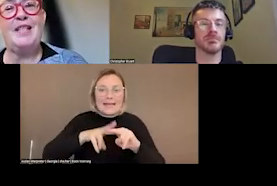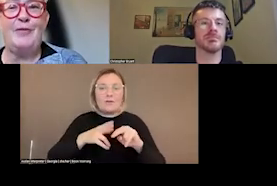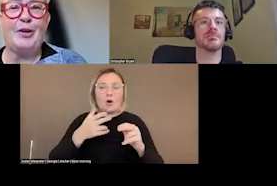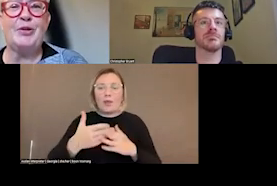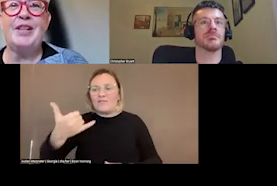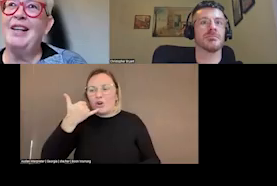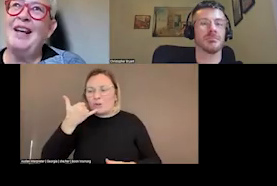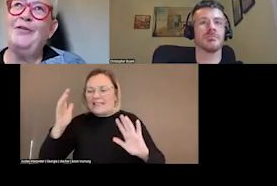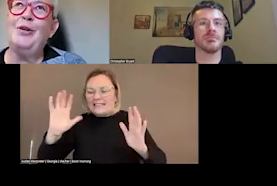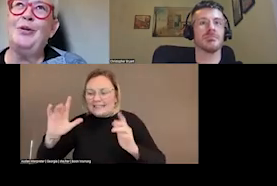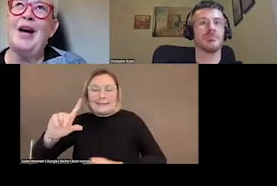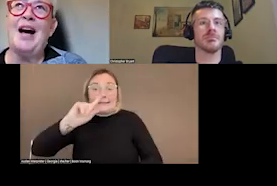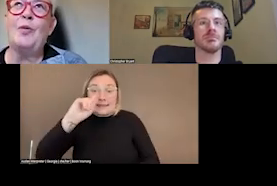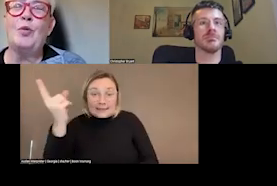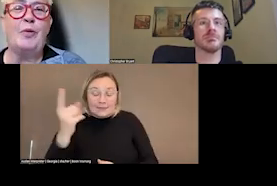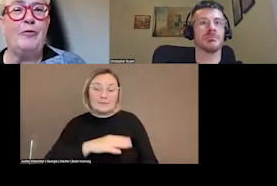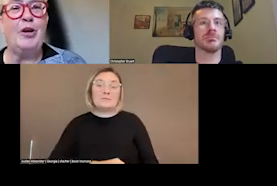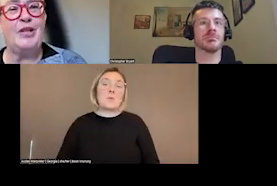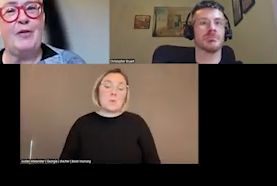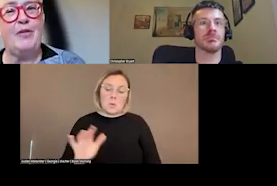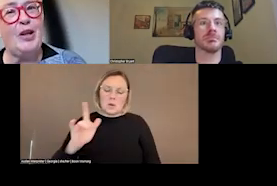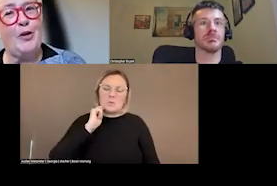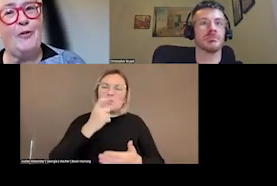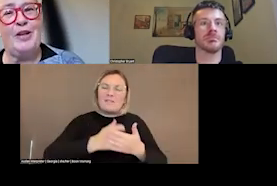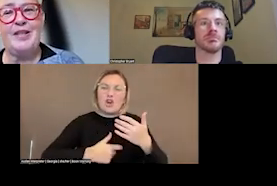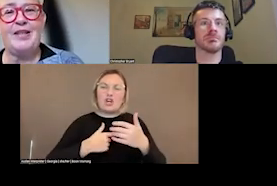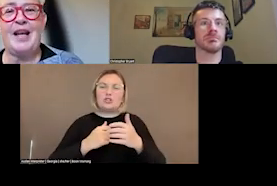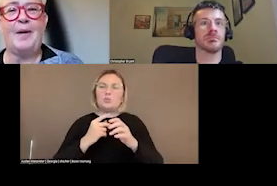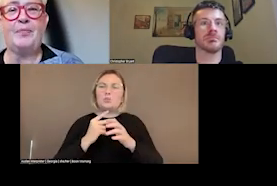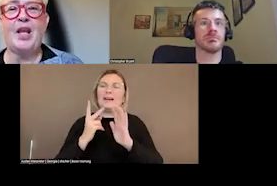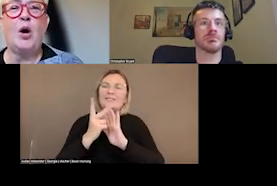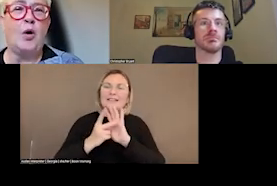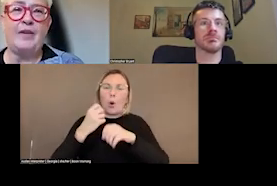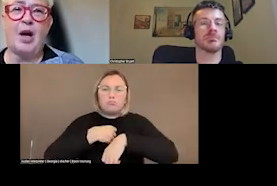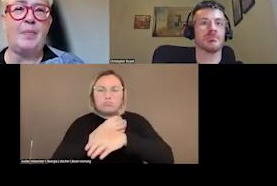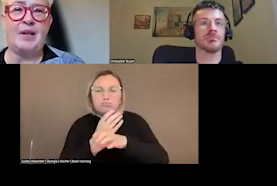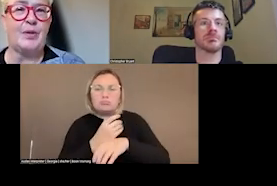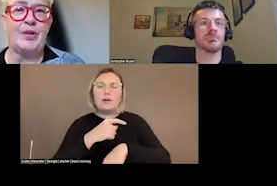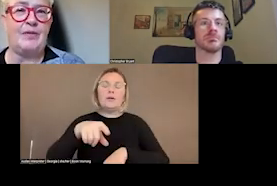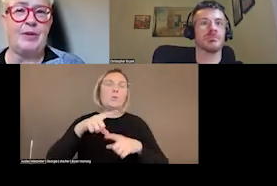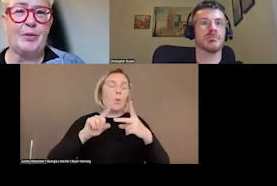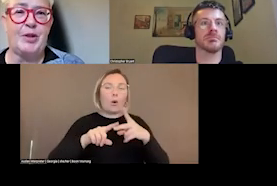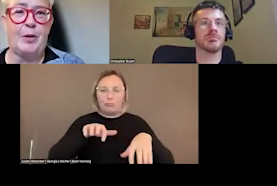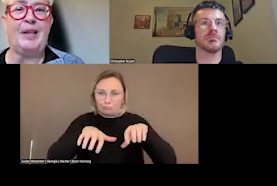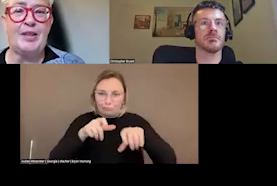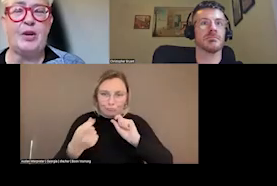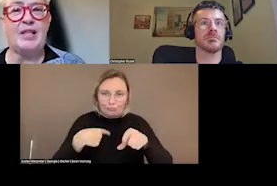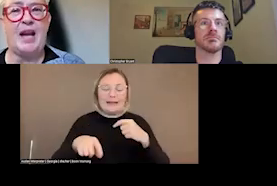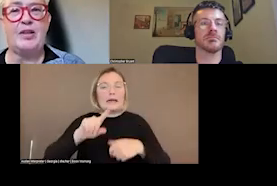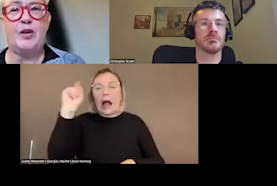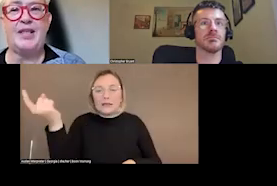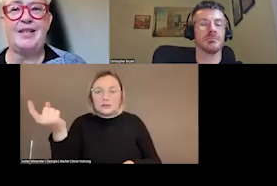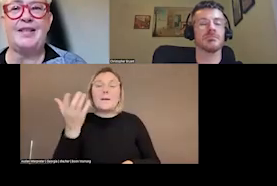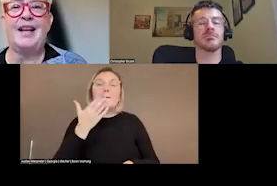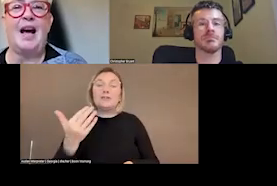phone is difficult, if you would prefer to have a video conference, or if typing is also difficult. So please contact